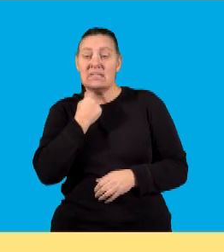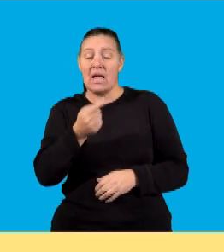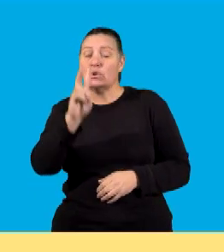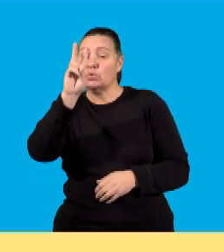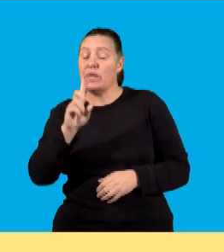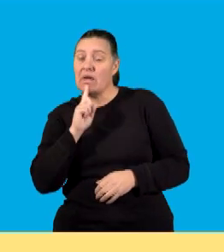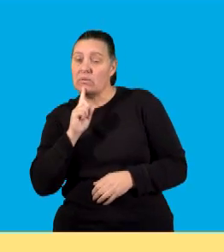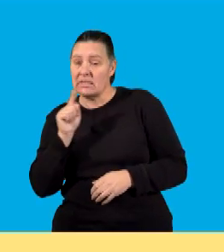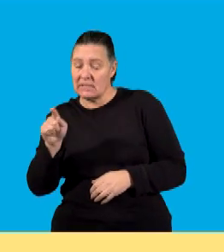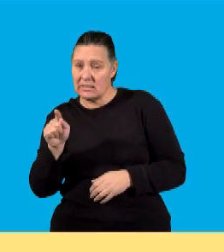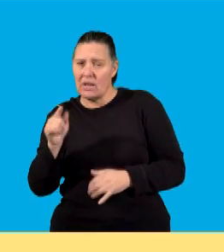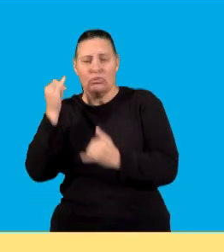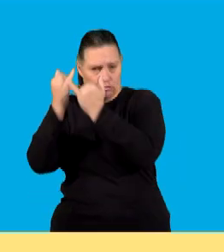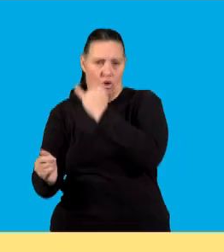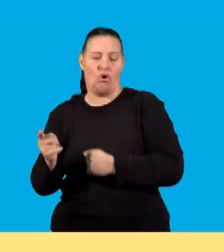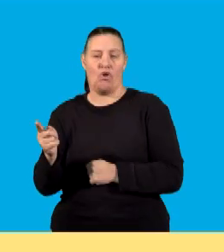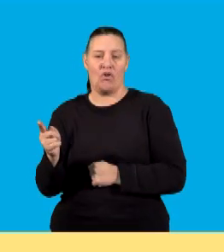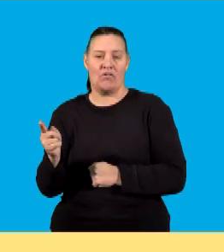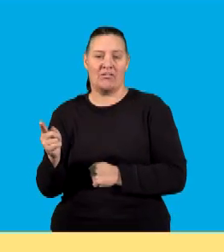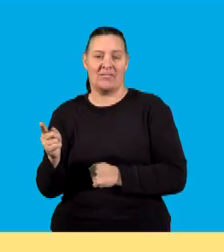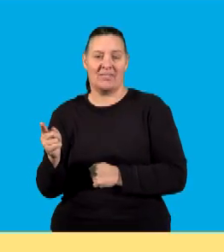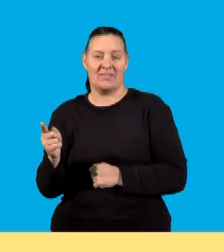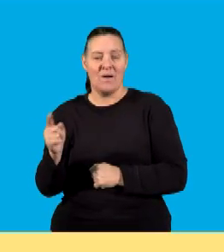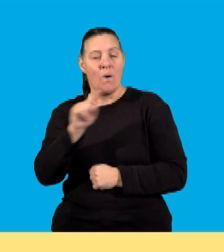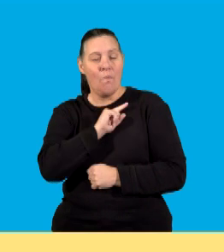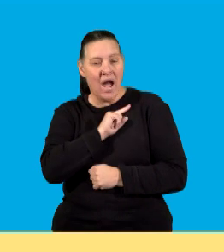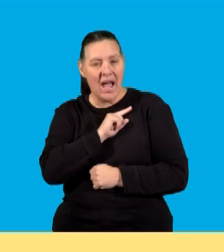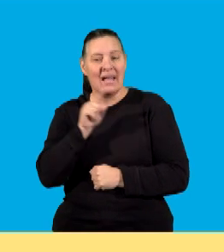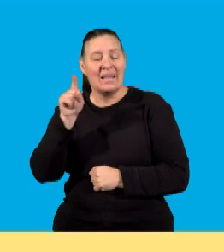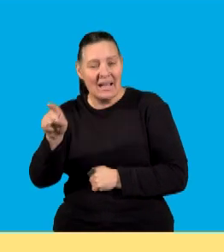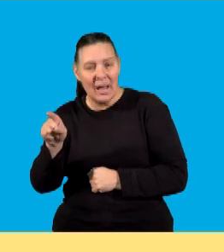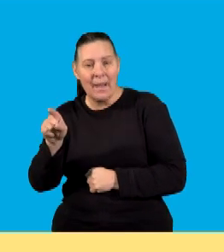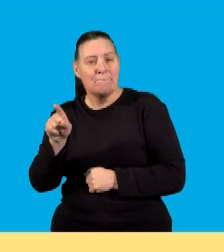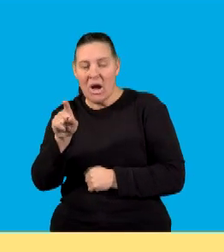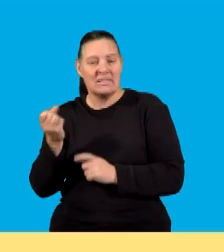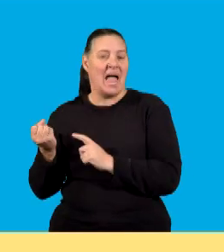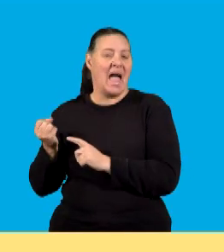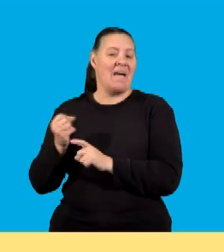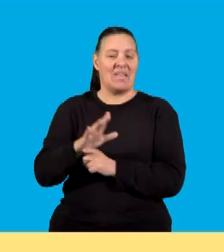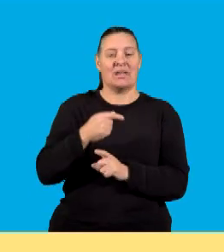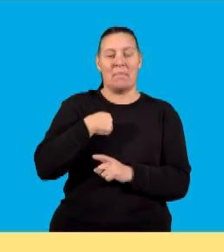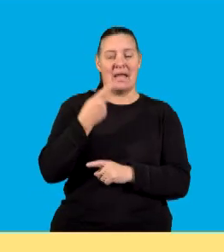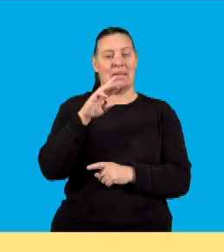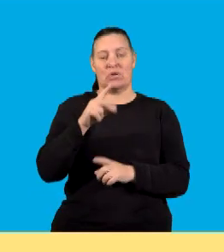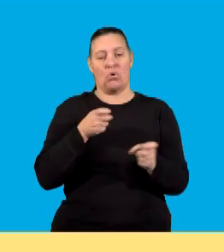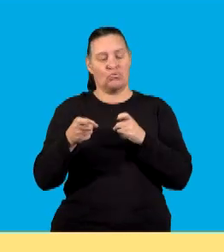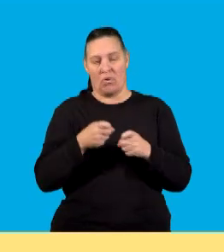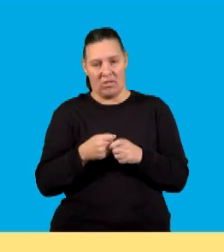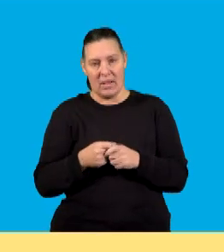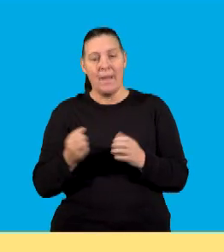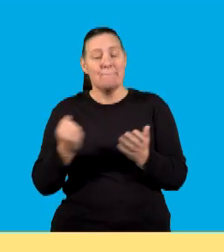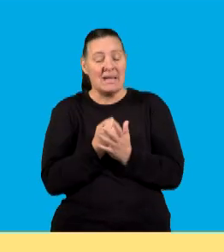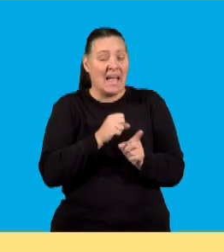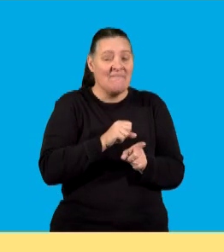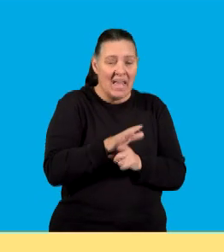we say 2,000 here, this is incorrect because this amount must not affect my debtors control.